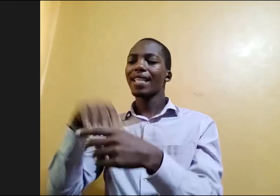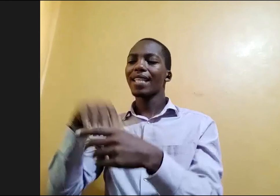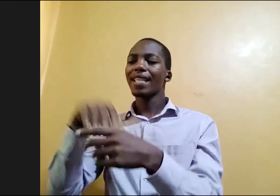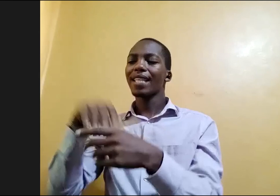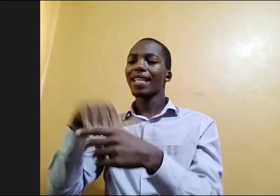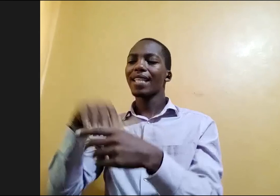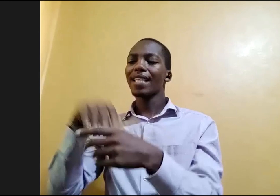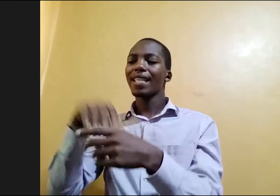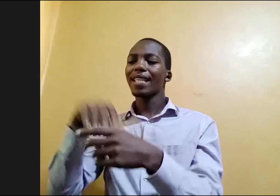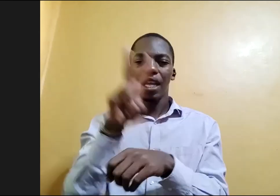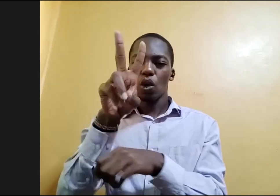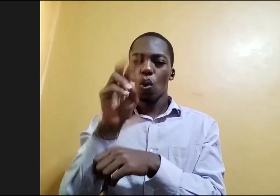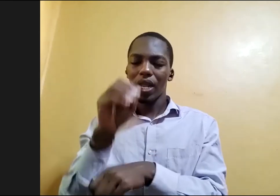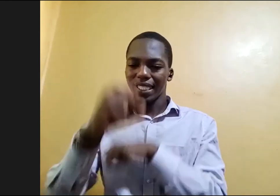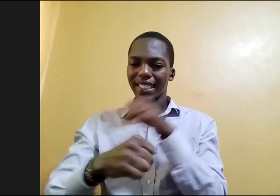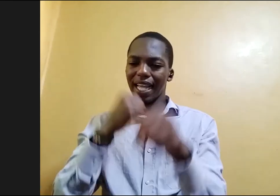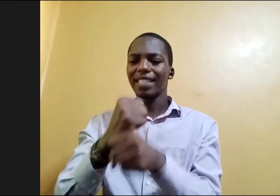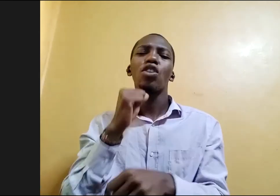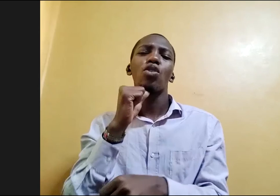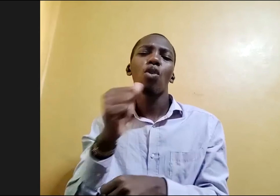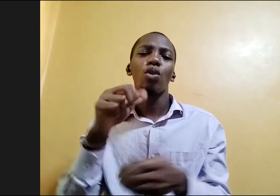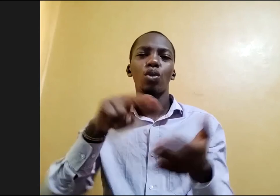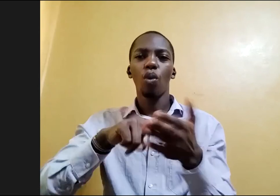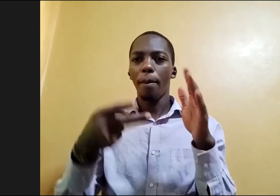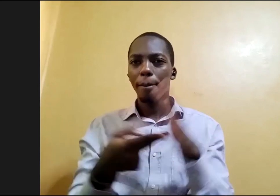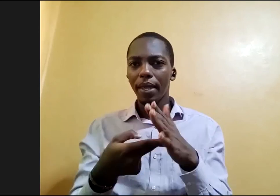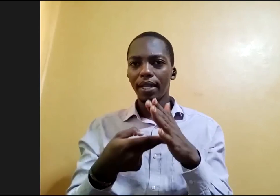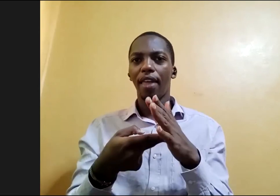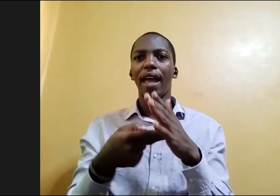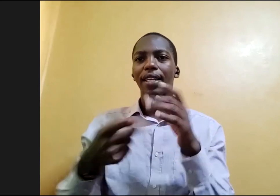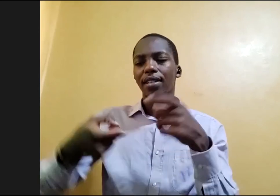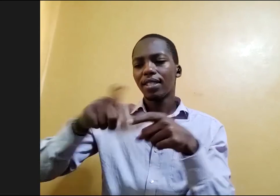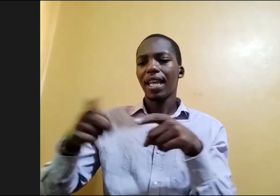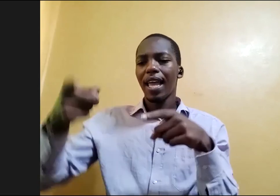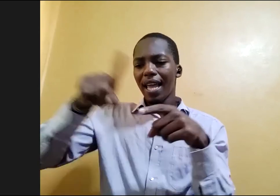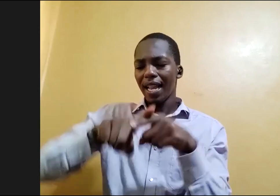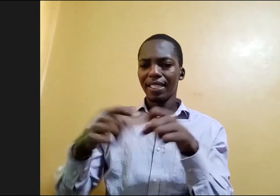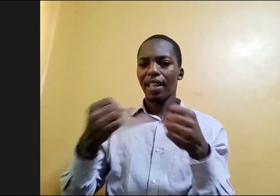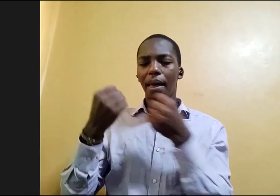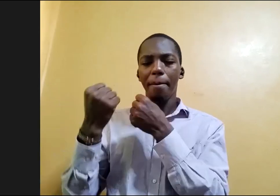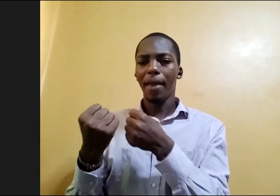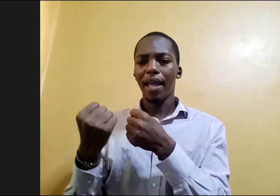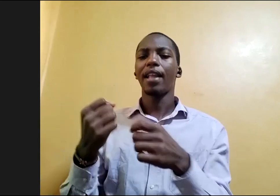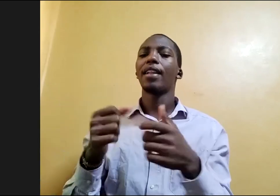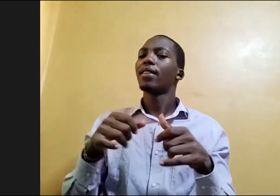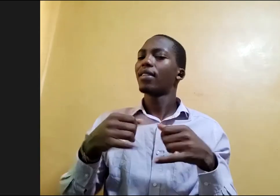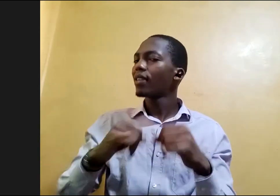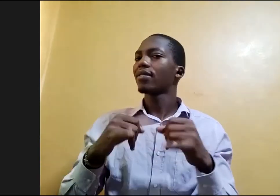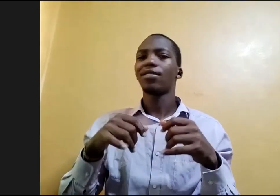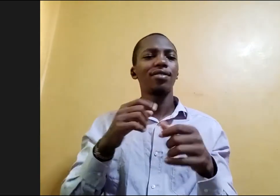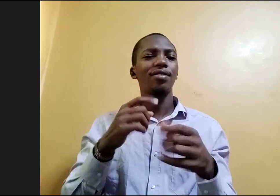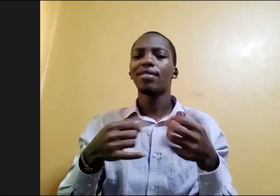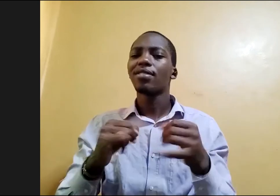operators don't really mean that it's going to increase the burden. Let's try to do some math and to do a bit of a